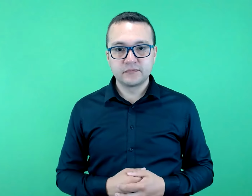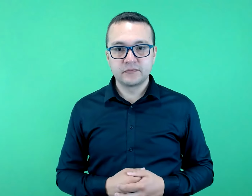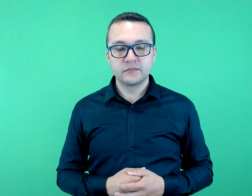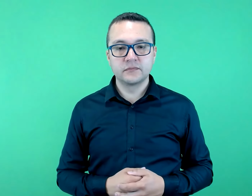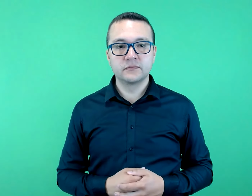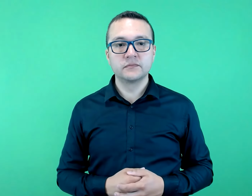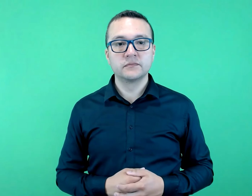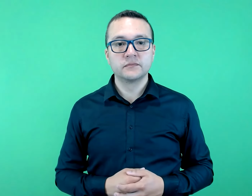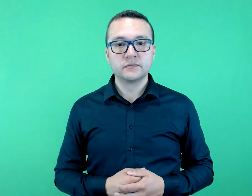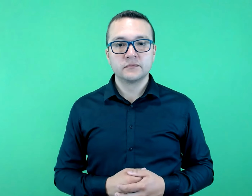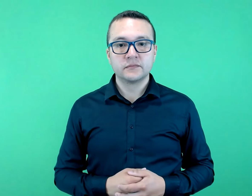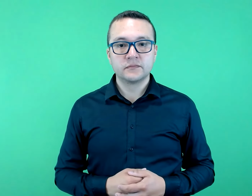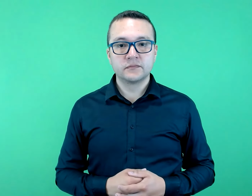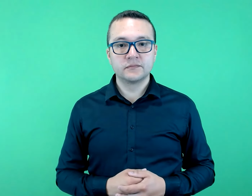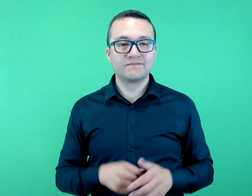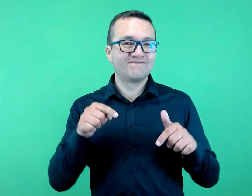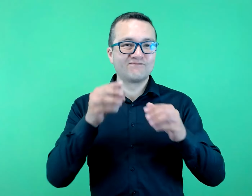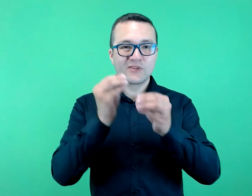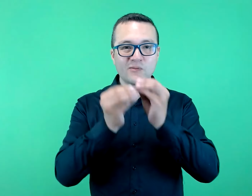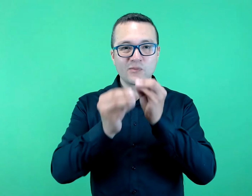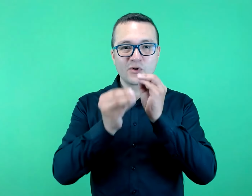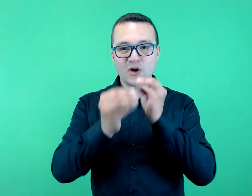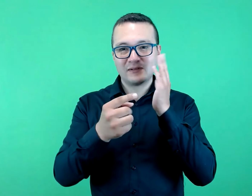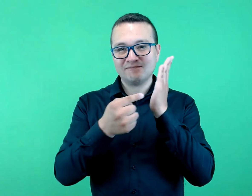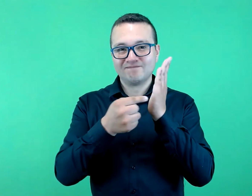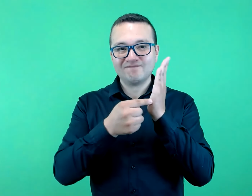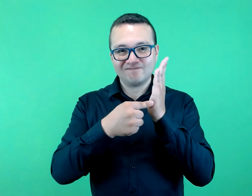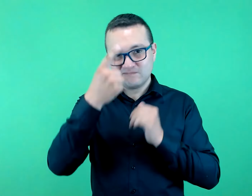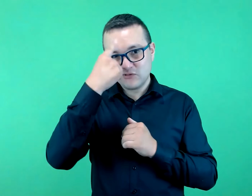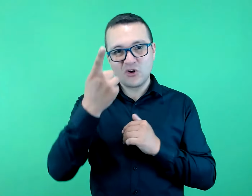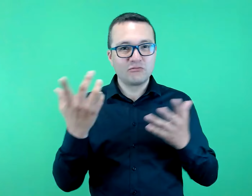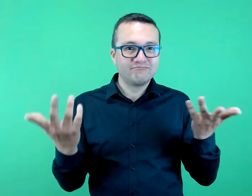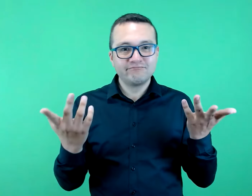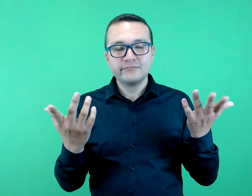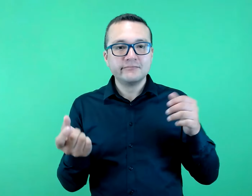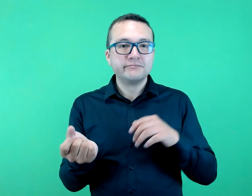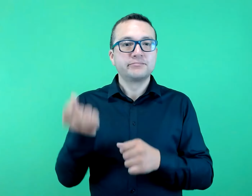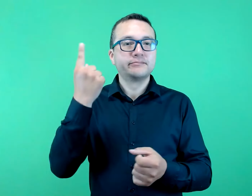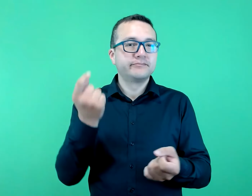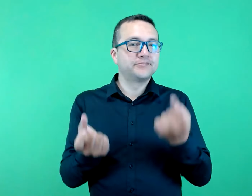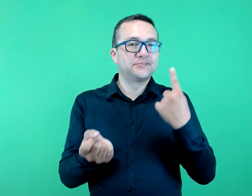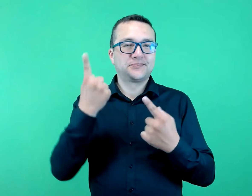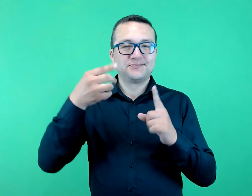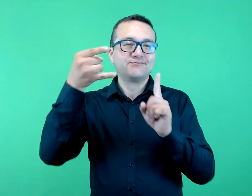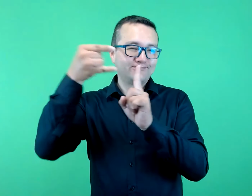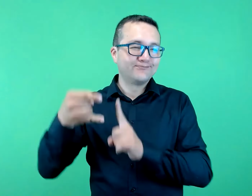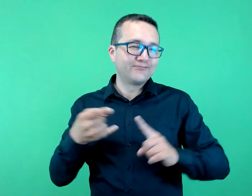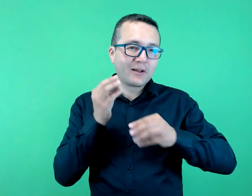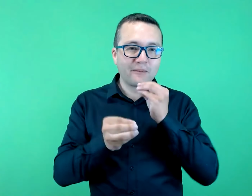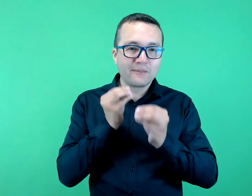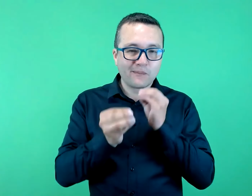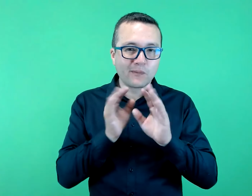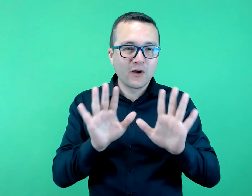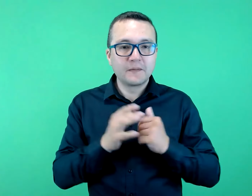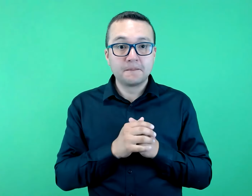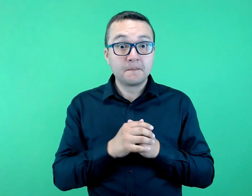for him to access the room. In the meantime, as we resolve this technology issue, which, as you know, always occurs during these